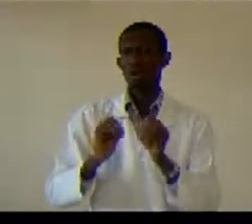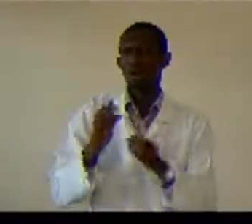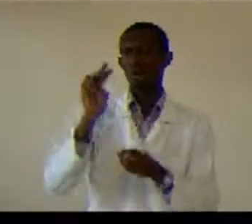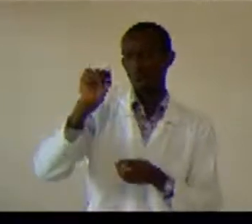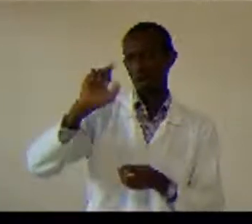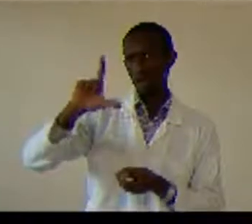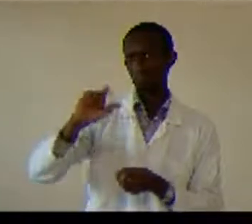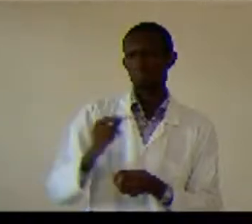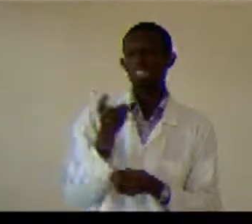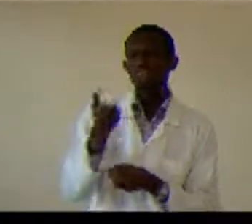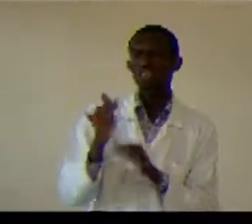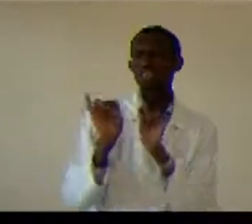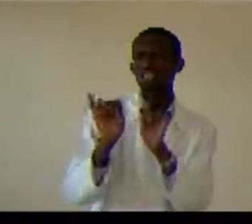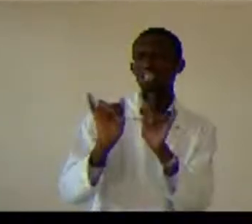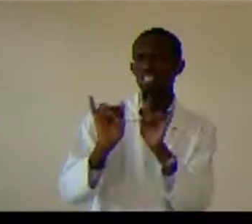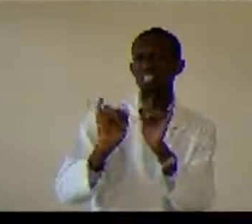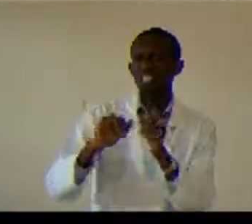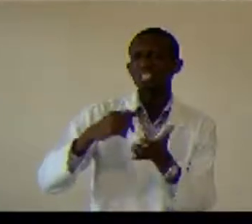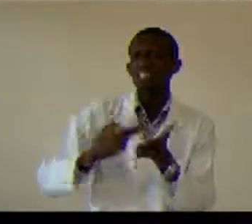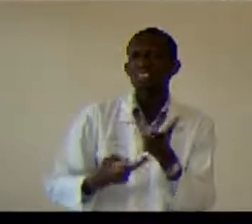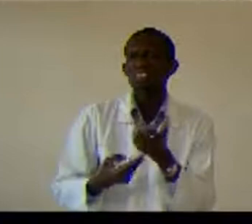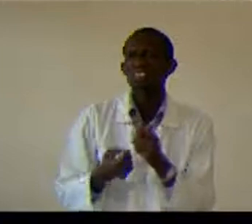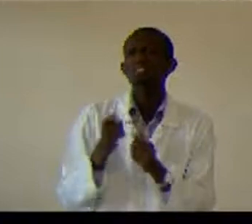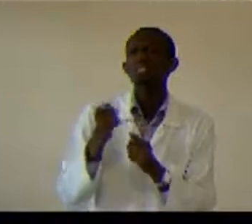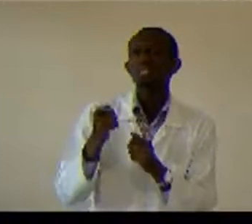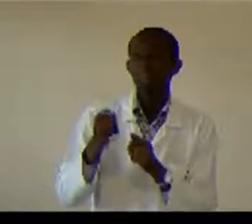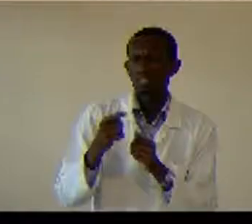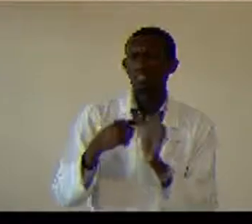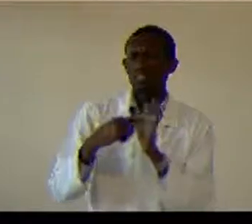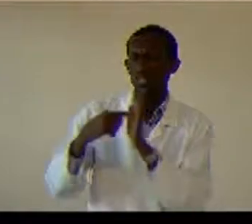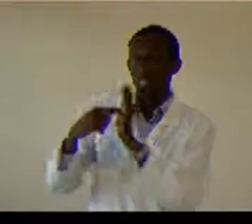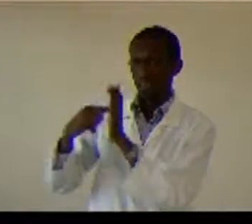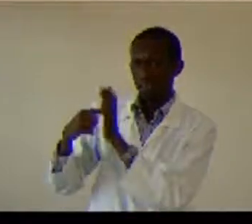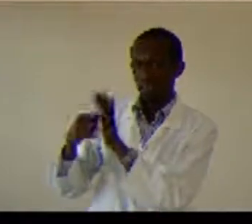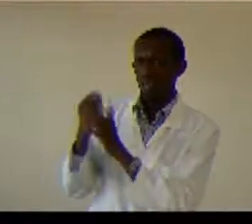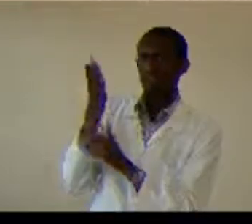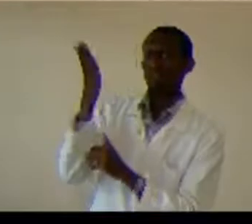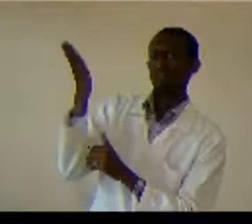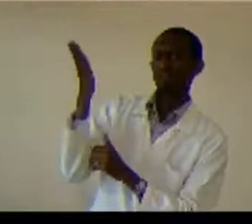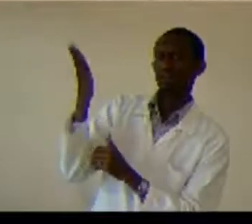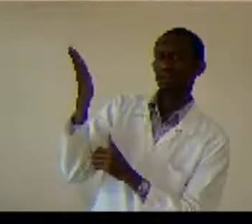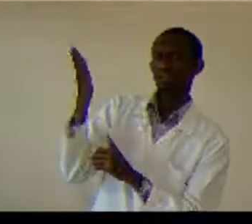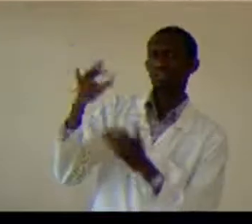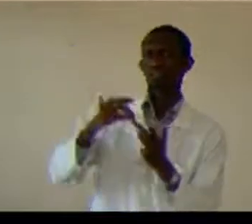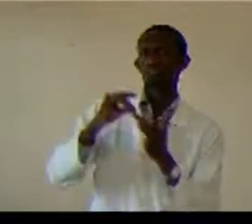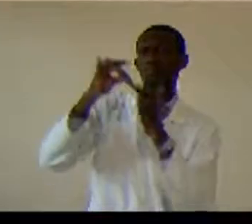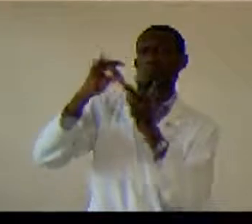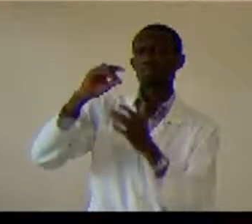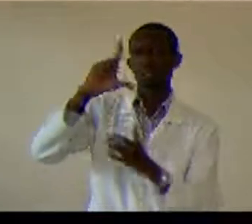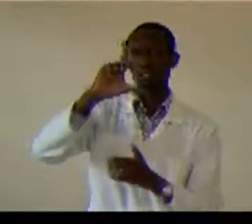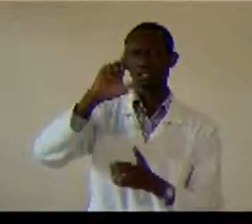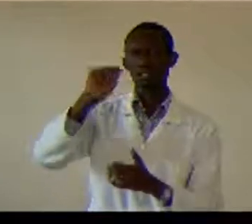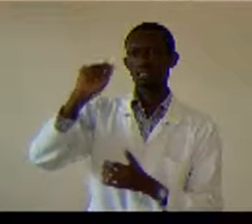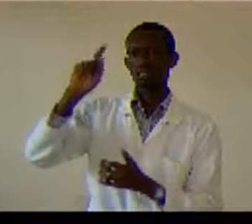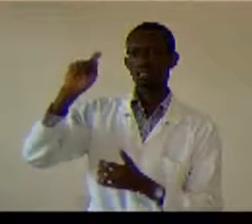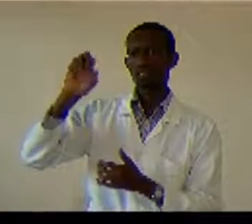And what is this constant? This constant is what we are referring to as specific latent heat. So